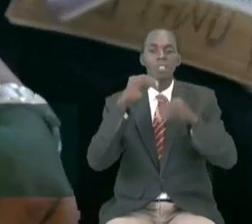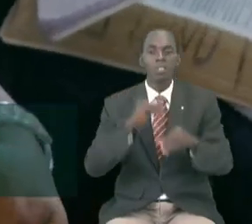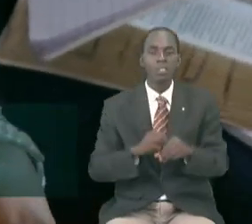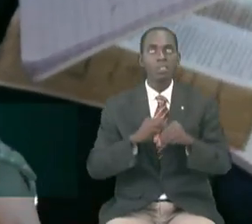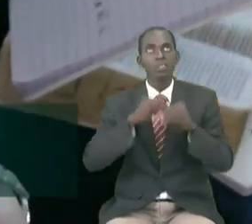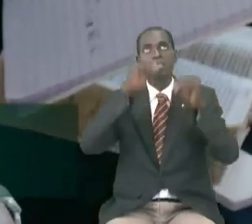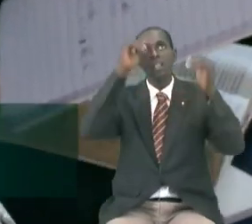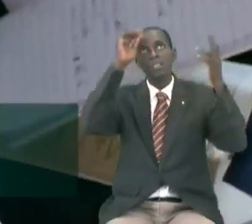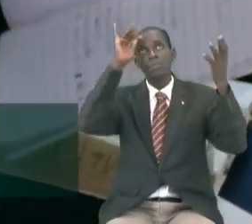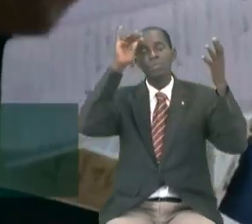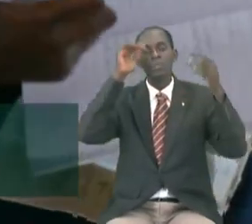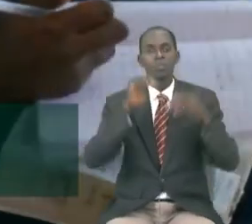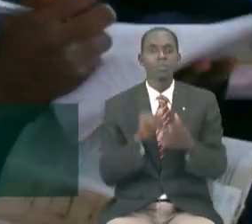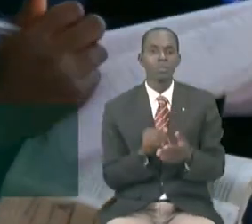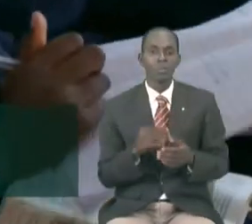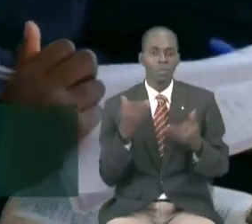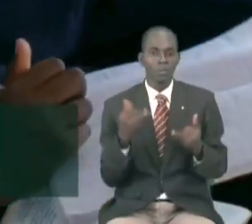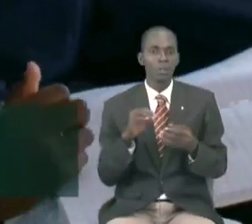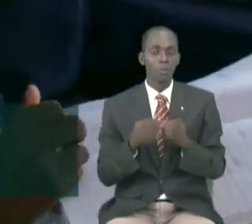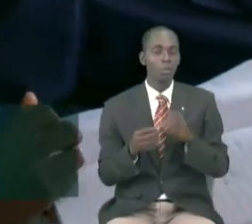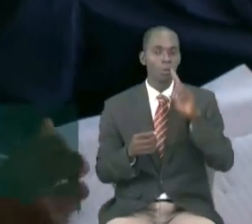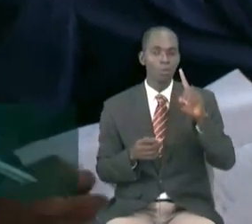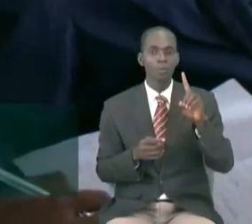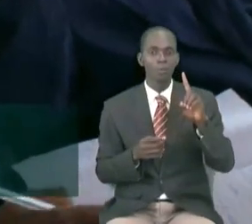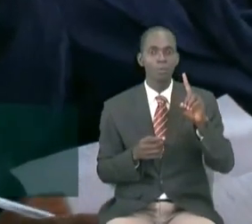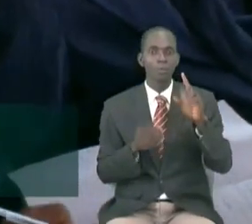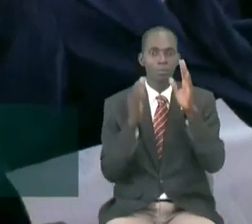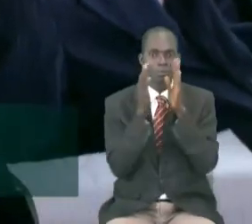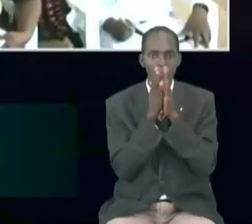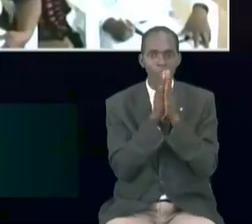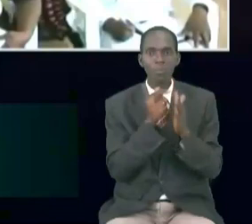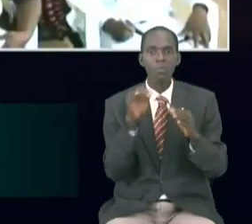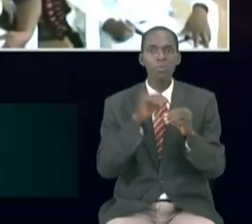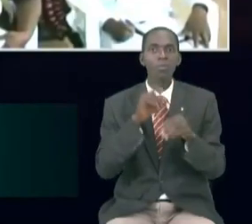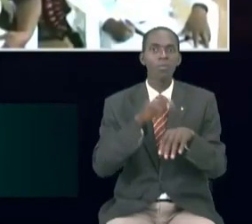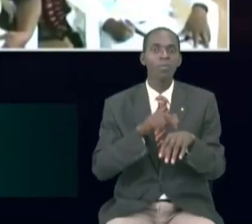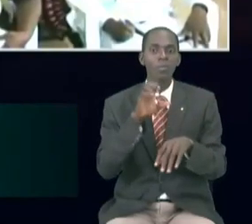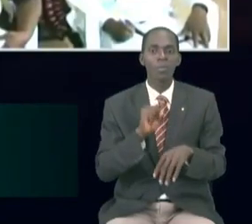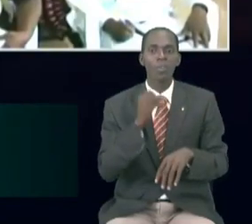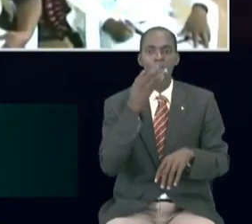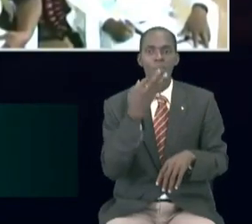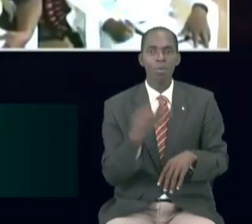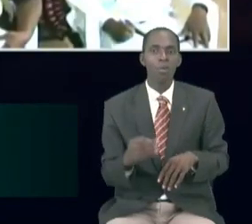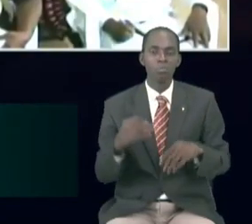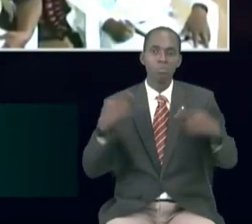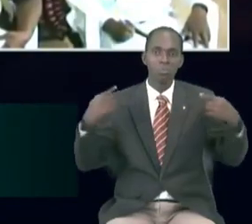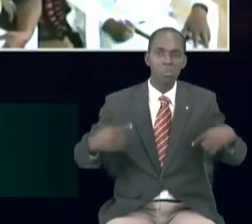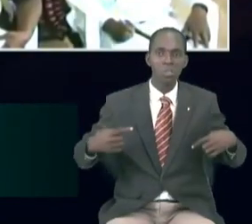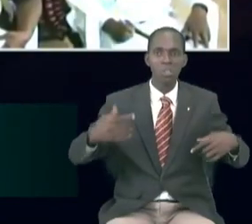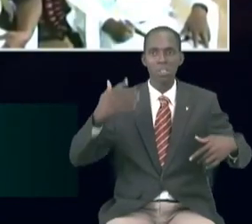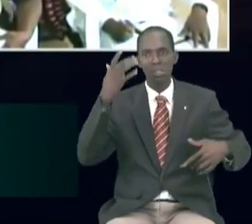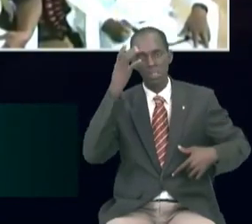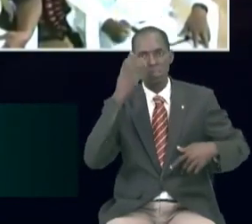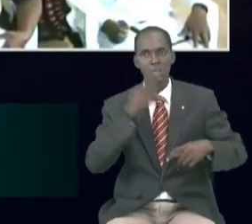of affliction. That's exactly what he did. We've read that in Jonah chapter 2, reading from verse 1. Now we